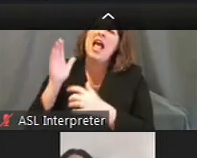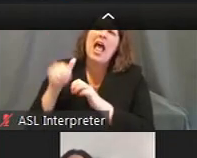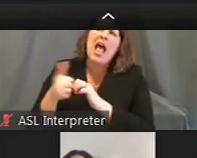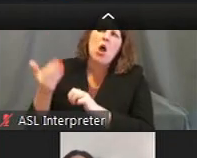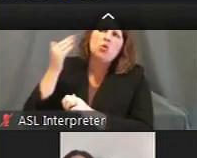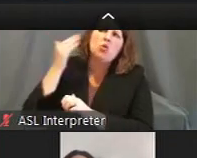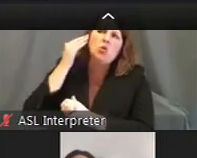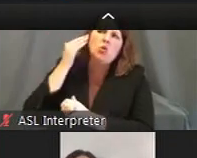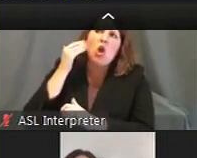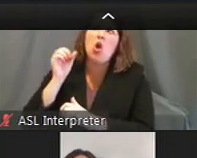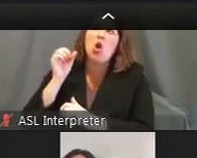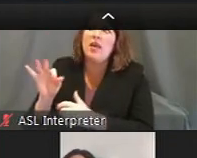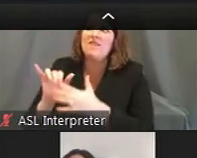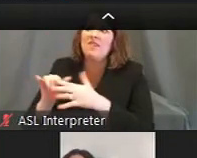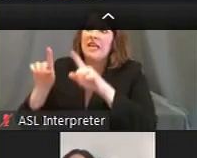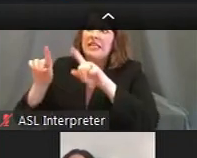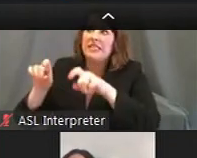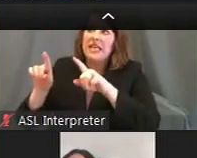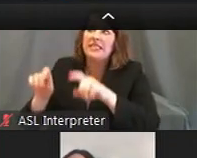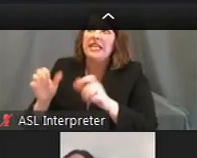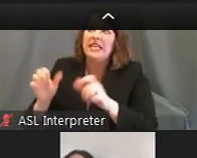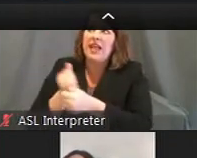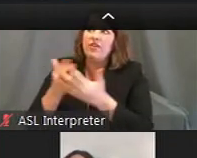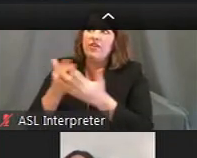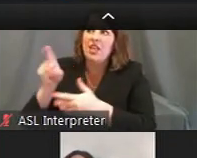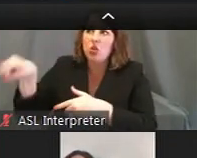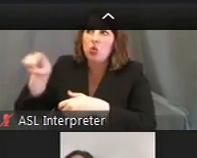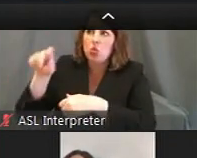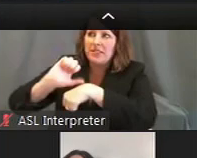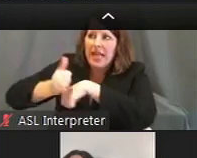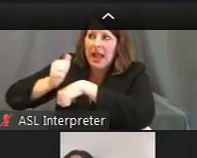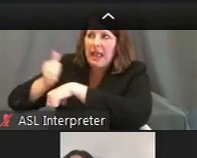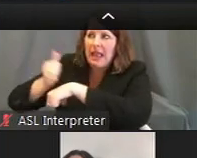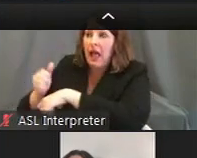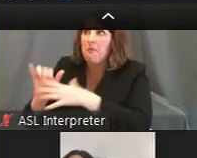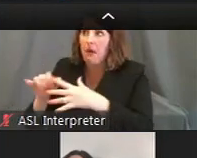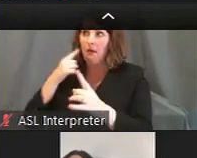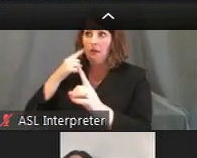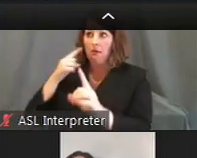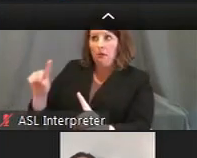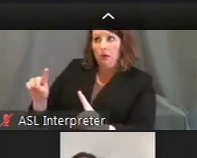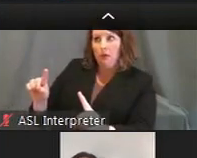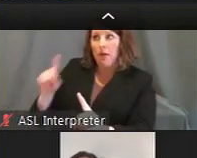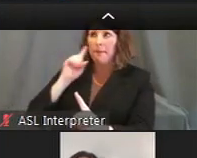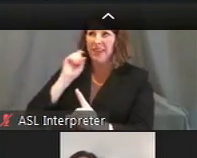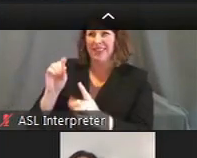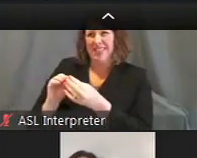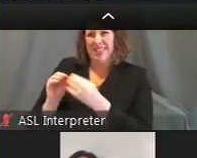going to go up because there's more testing? That's question one. And then question number two, how many